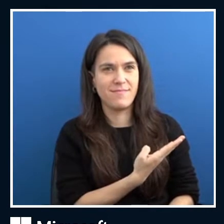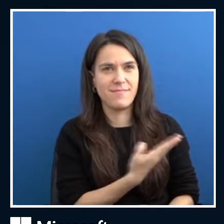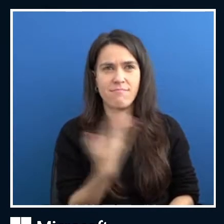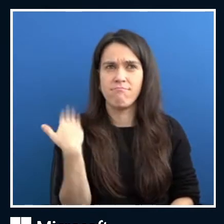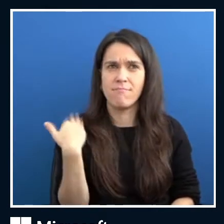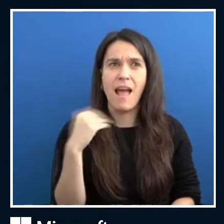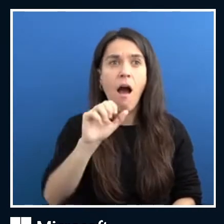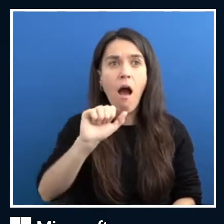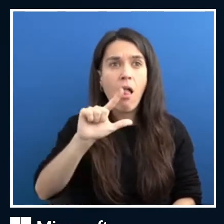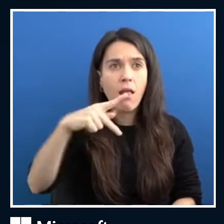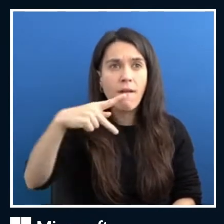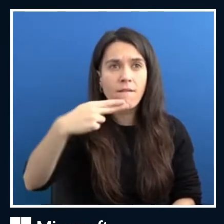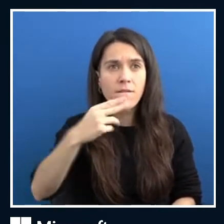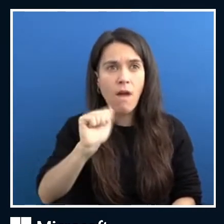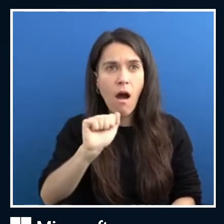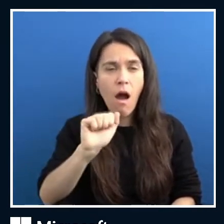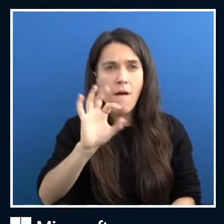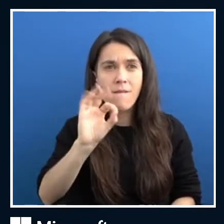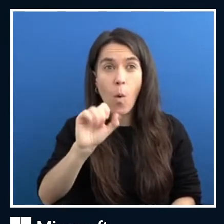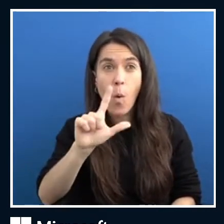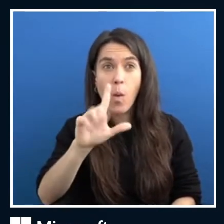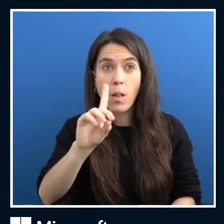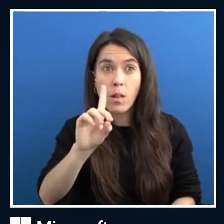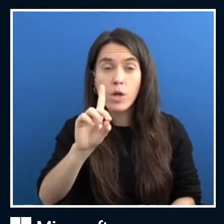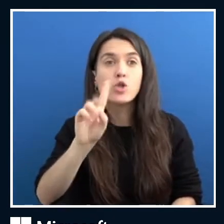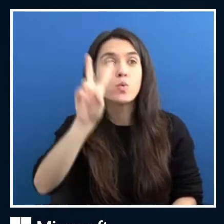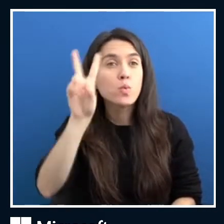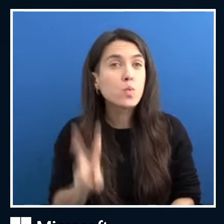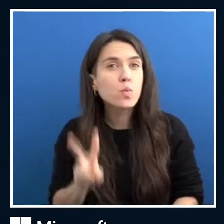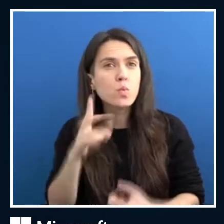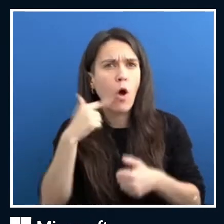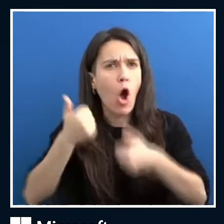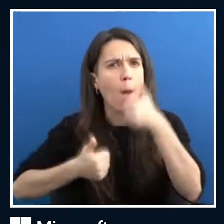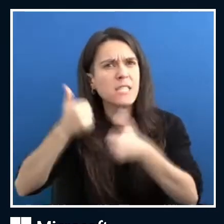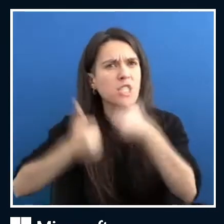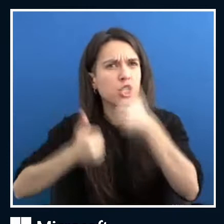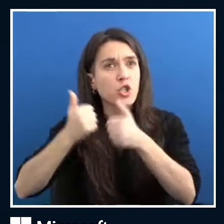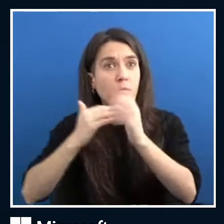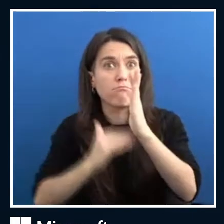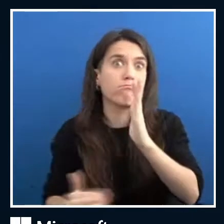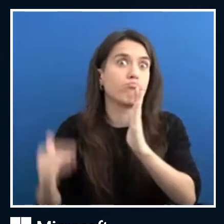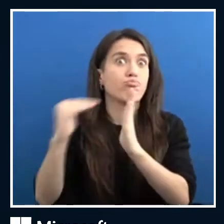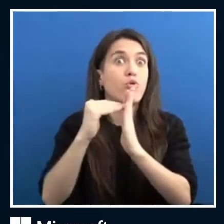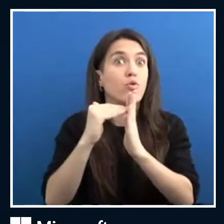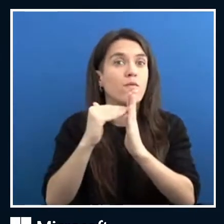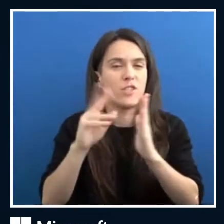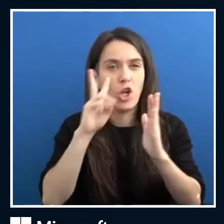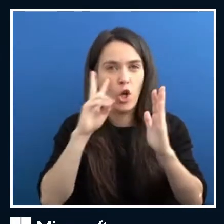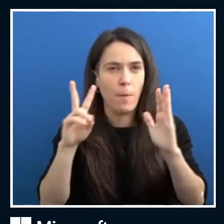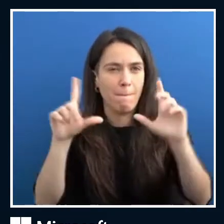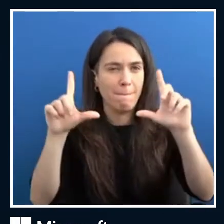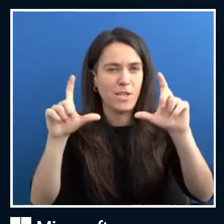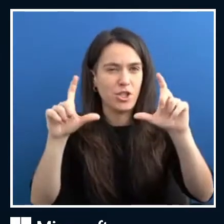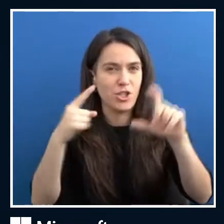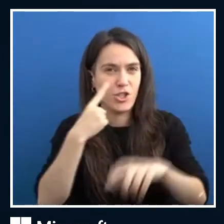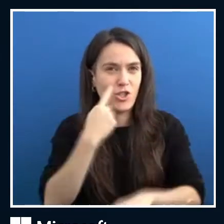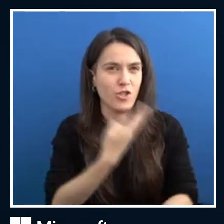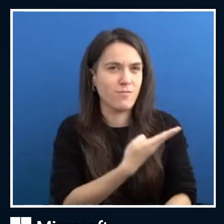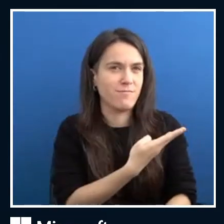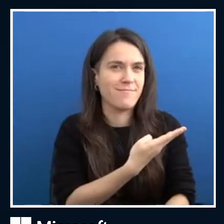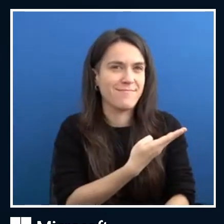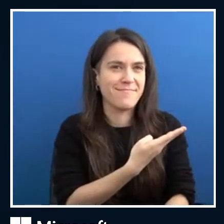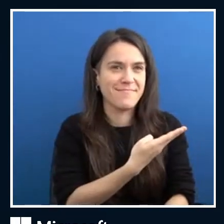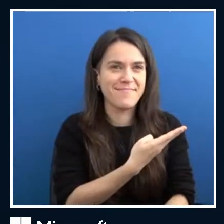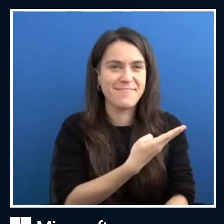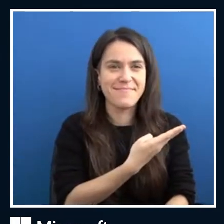the CASP competition. And for me, this picture looks pretty similar to the ImageNet moment of